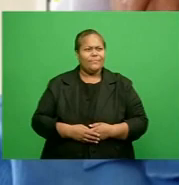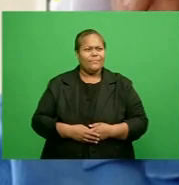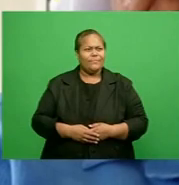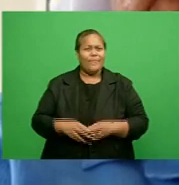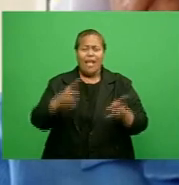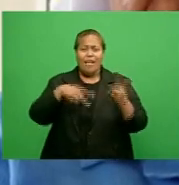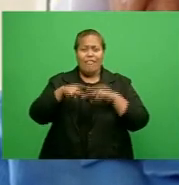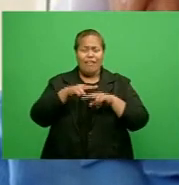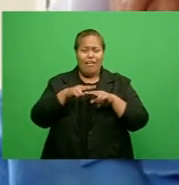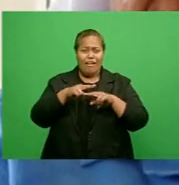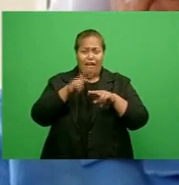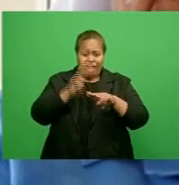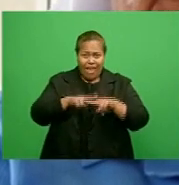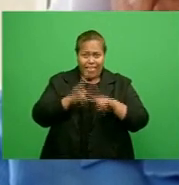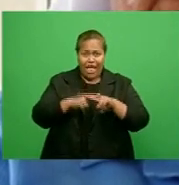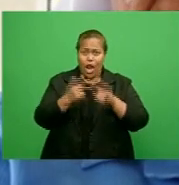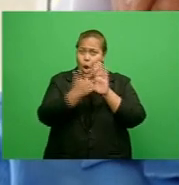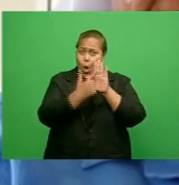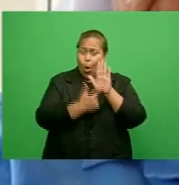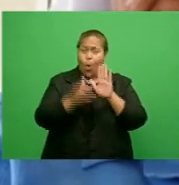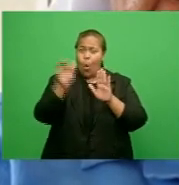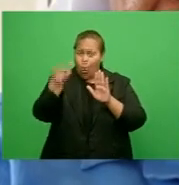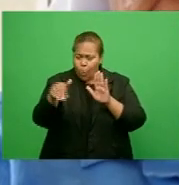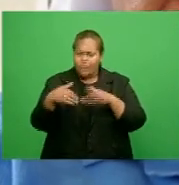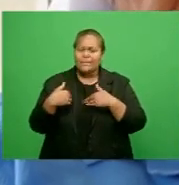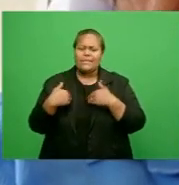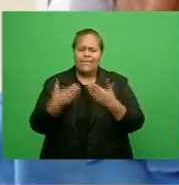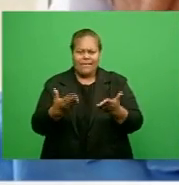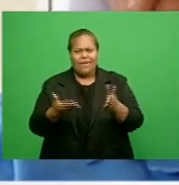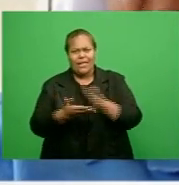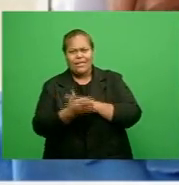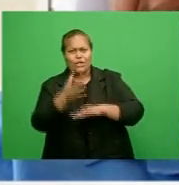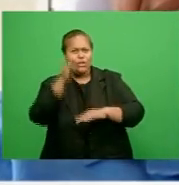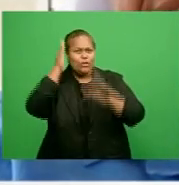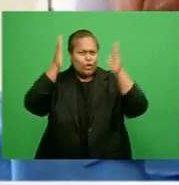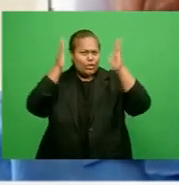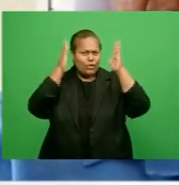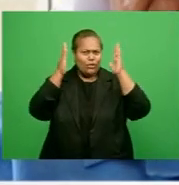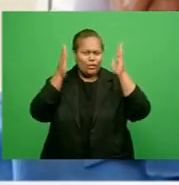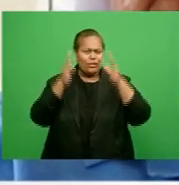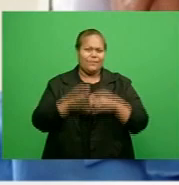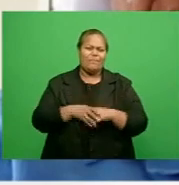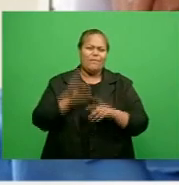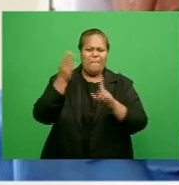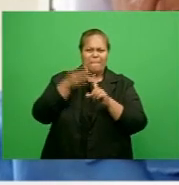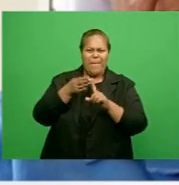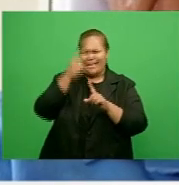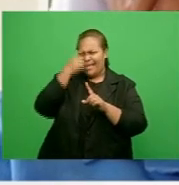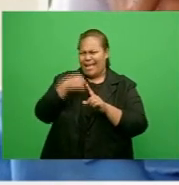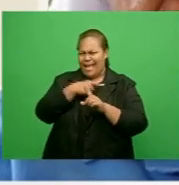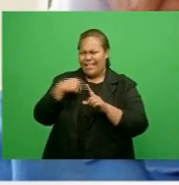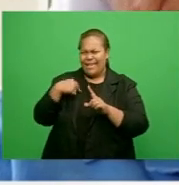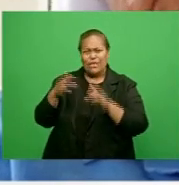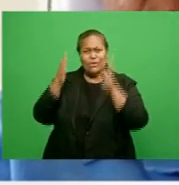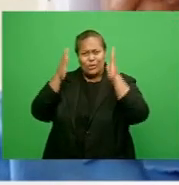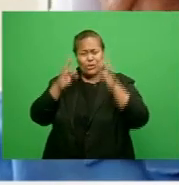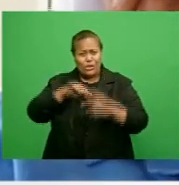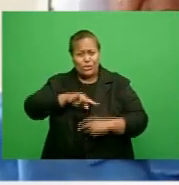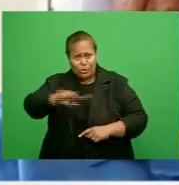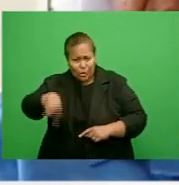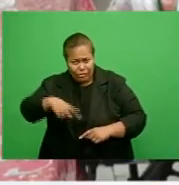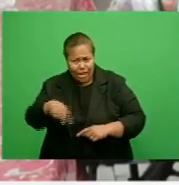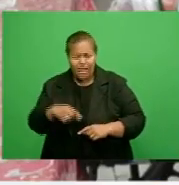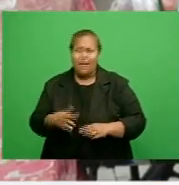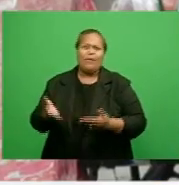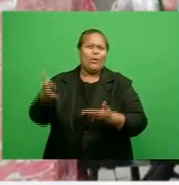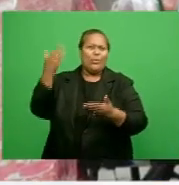to the church that is going to run by the Archdiocese of Suva. So at that time also she